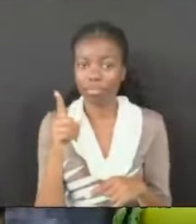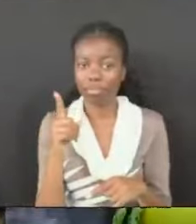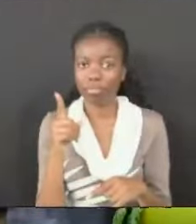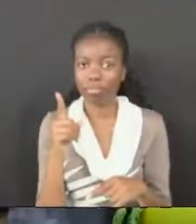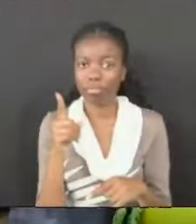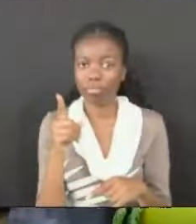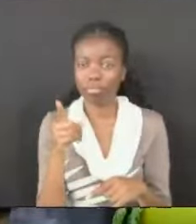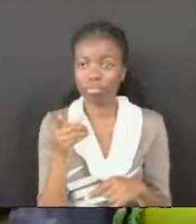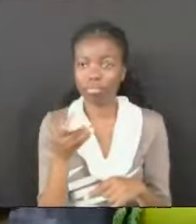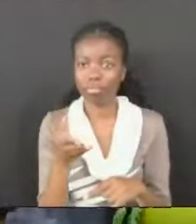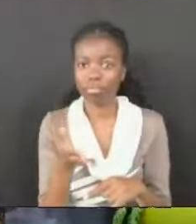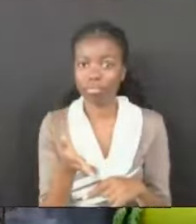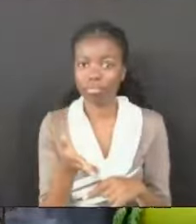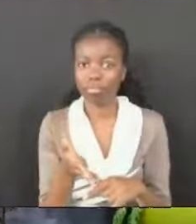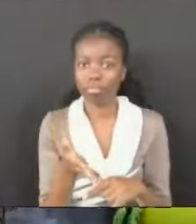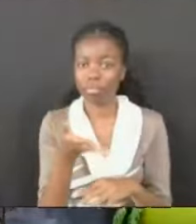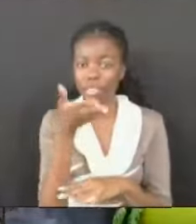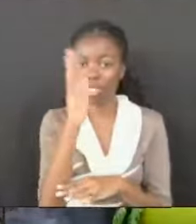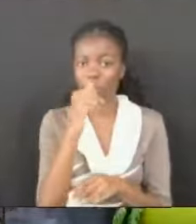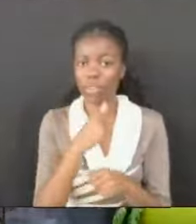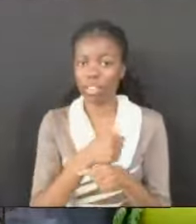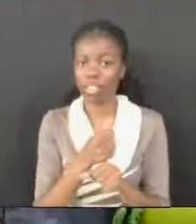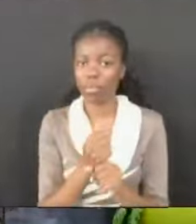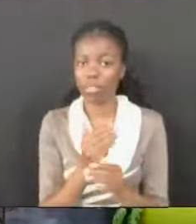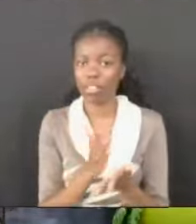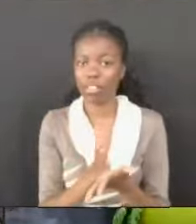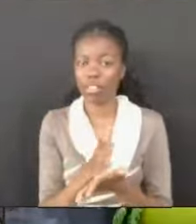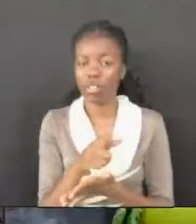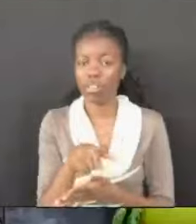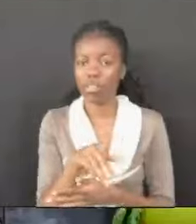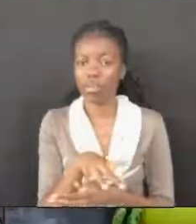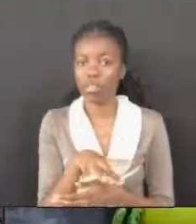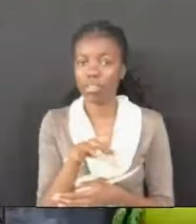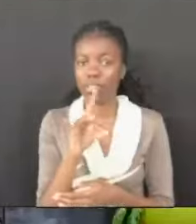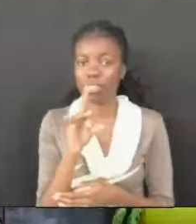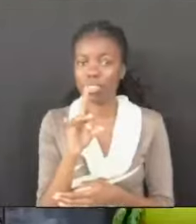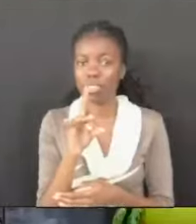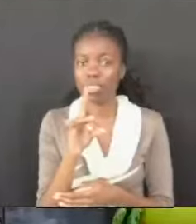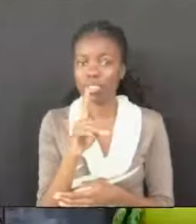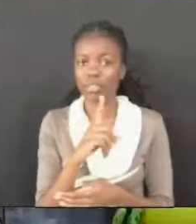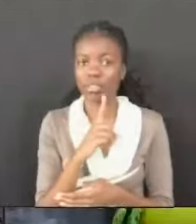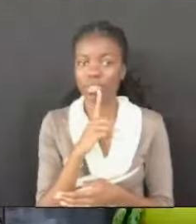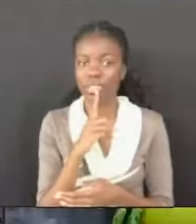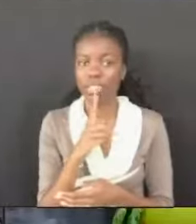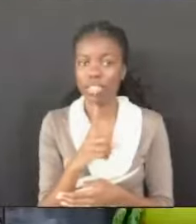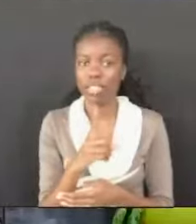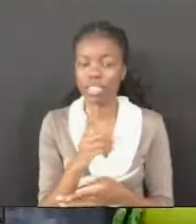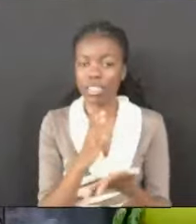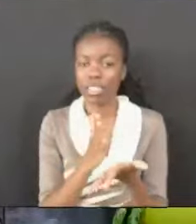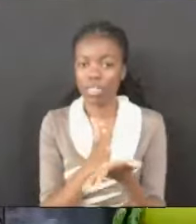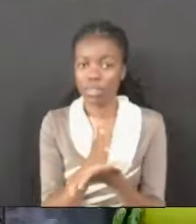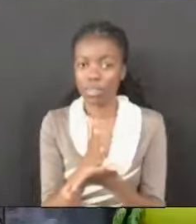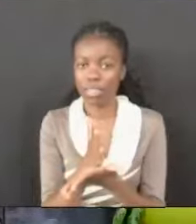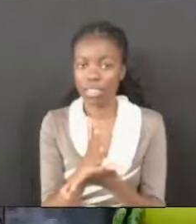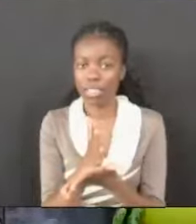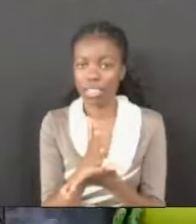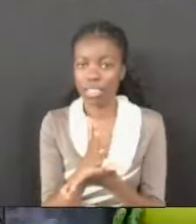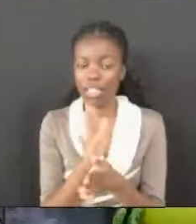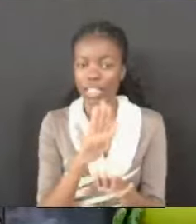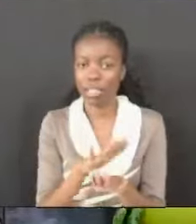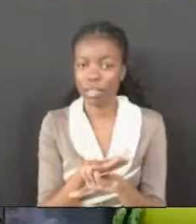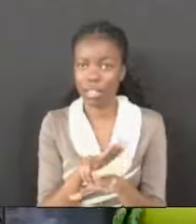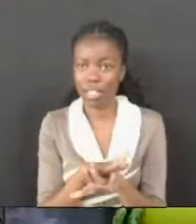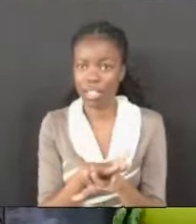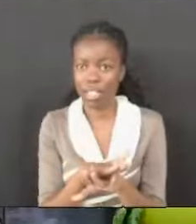God's great truth. We choose to say yes to the good